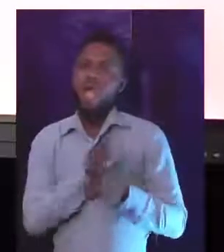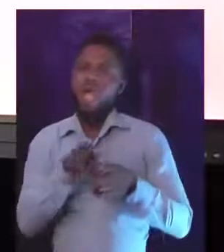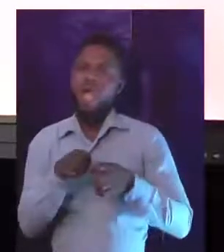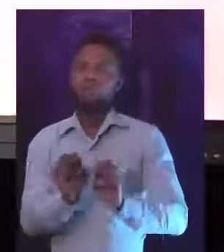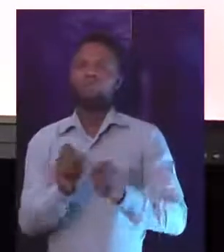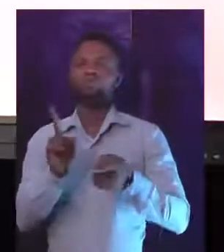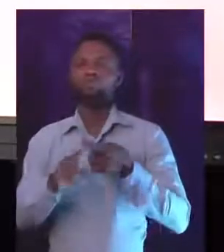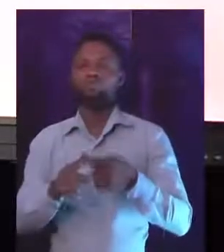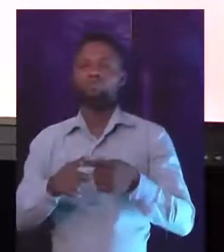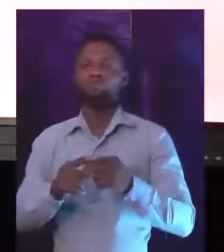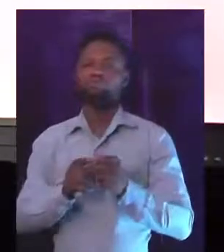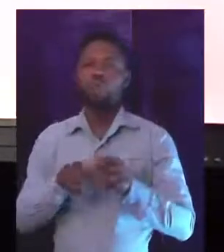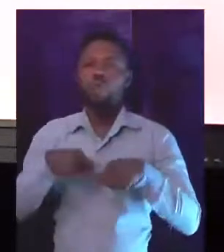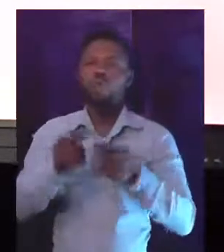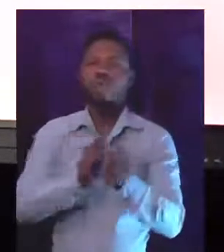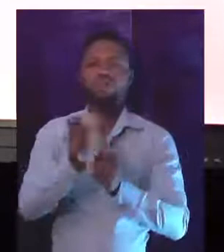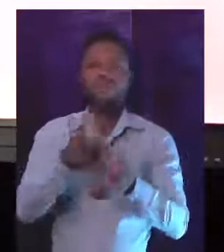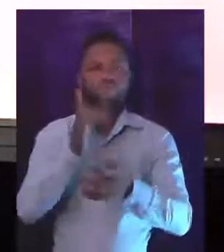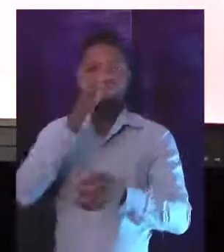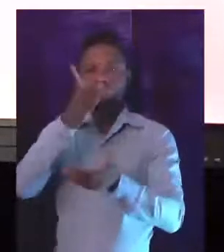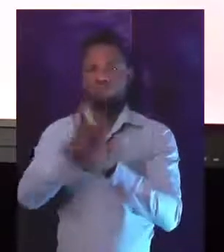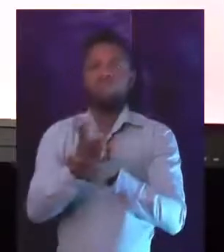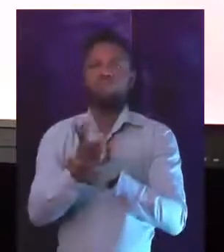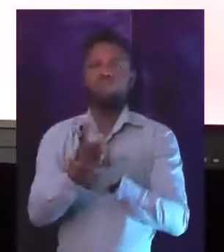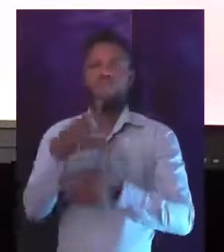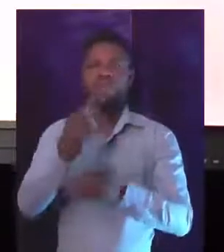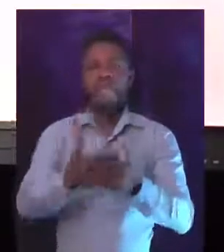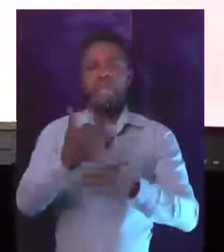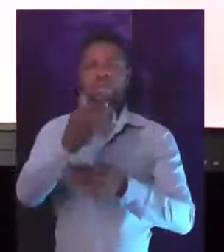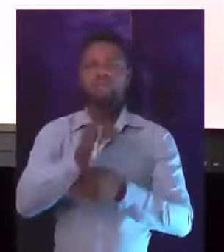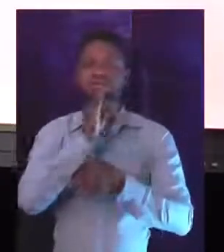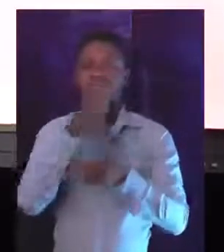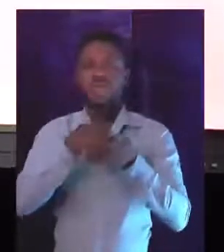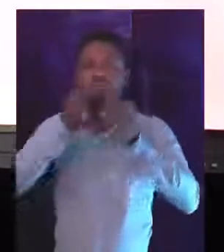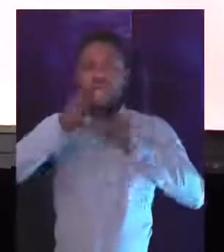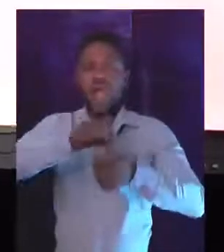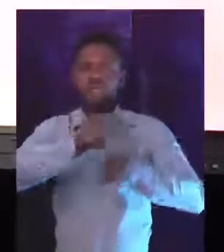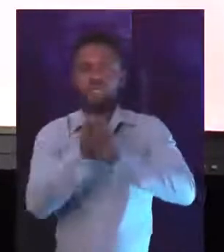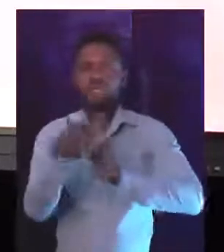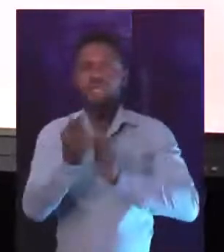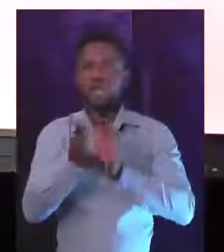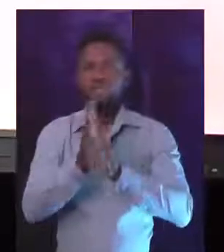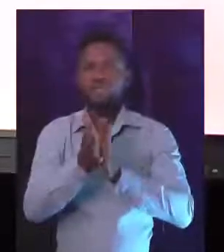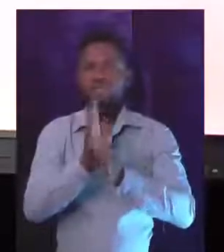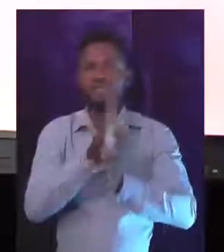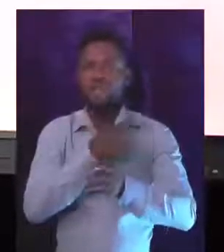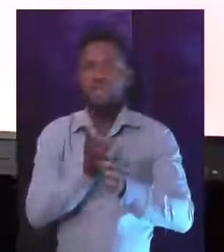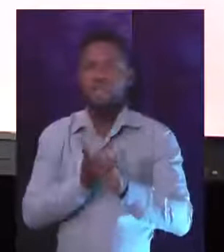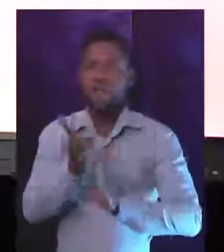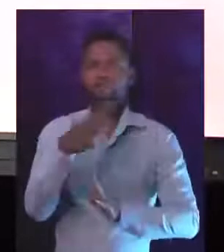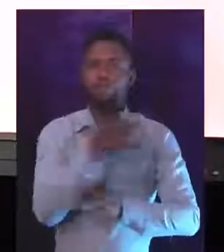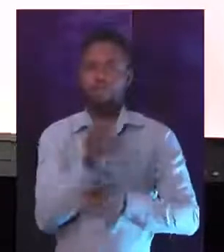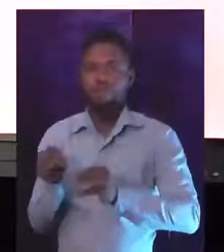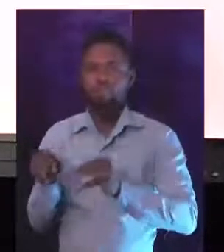force is no more exerted on it and it will stop. The next one is it can change the speed and direction of a